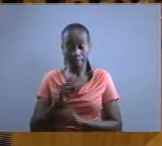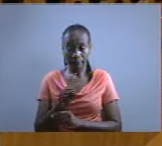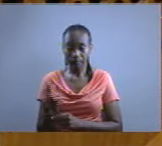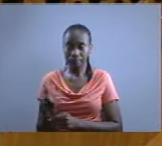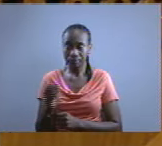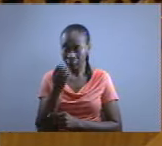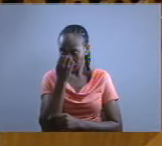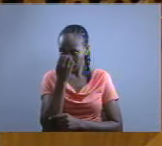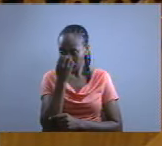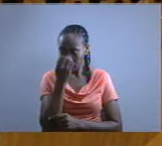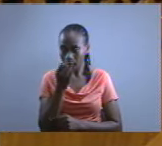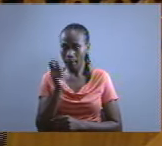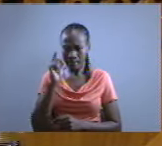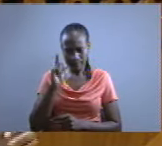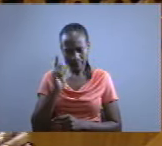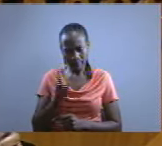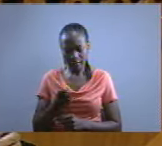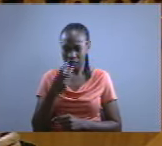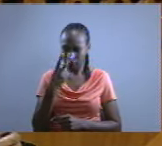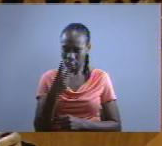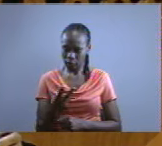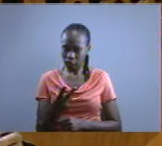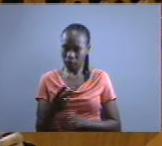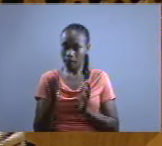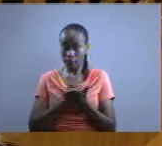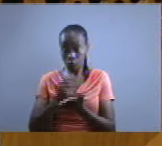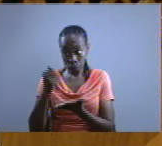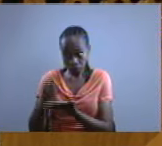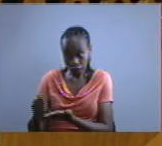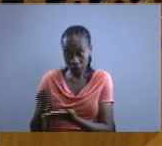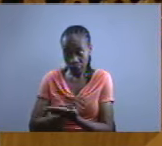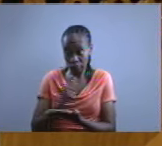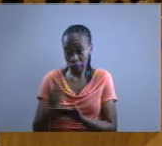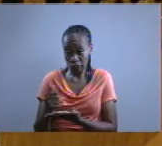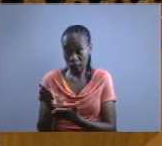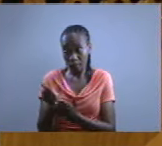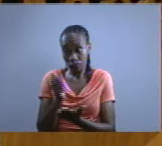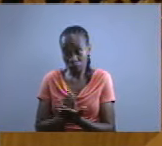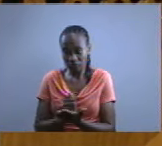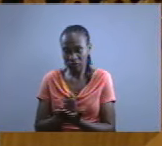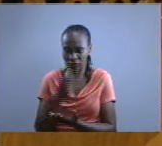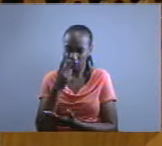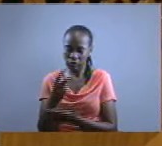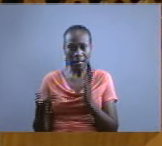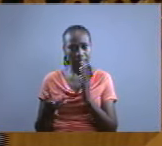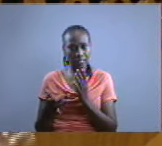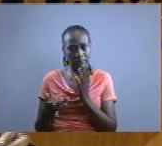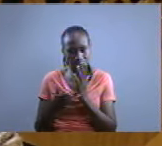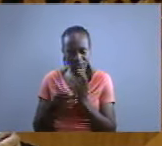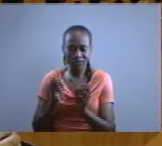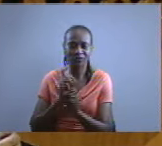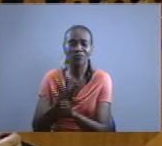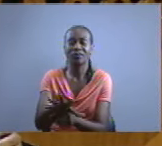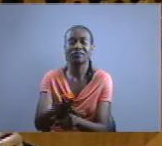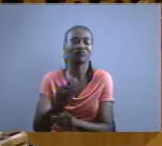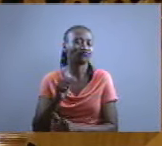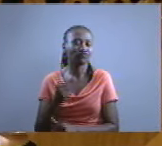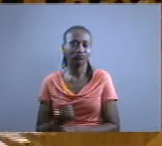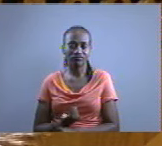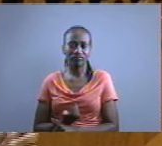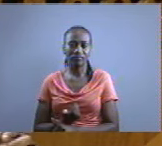However, we should commend post office to view influence of technology within the context